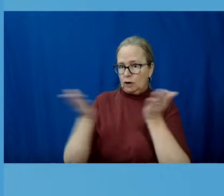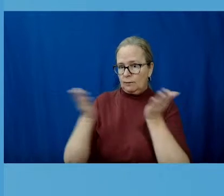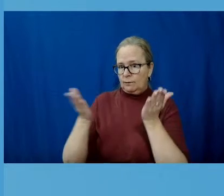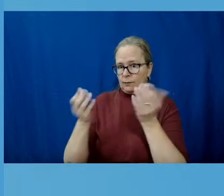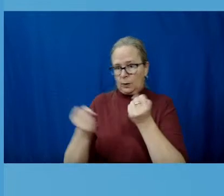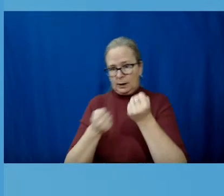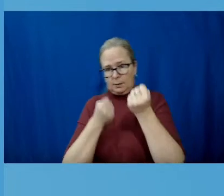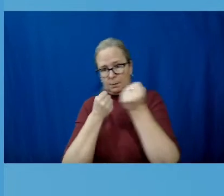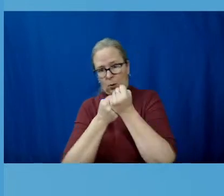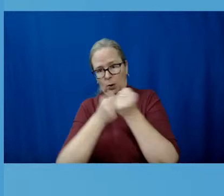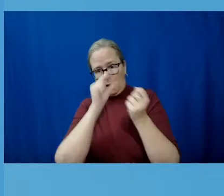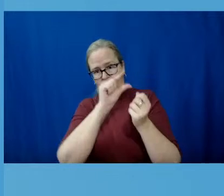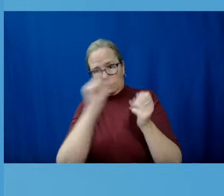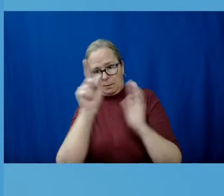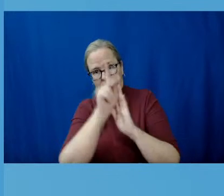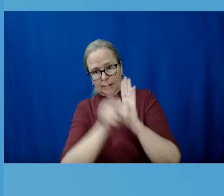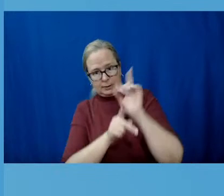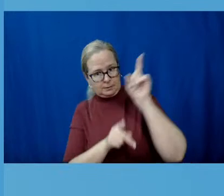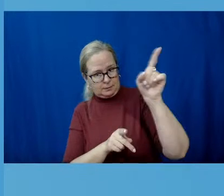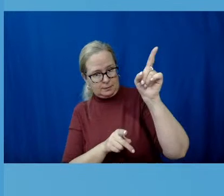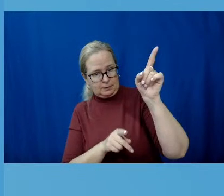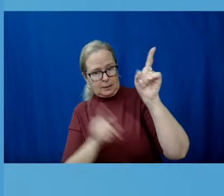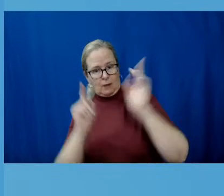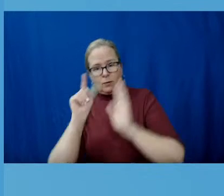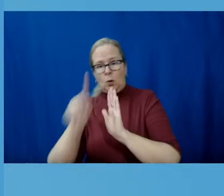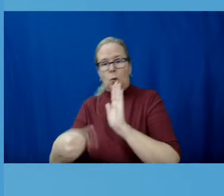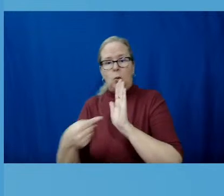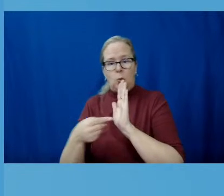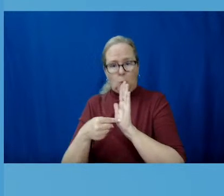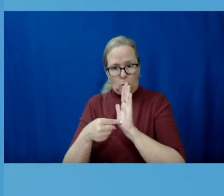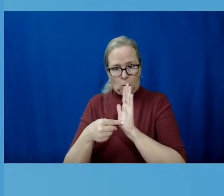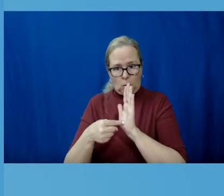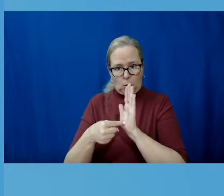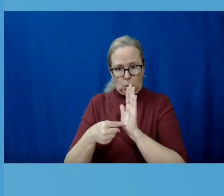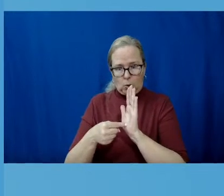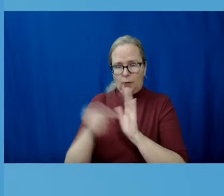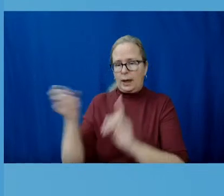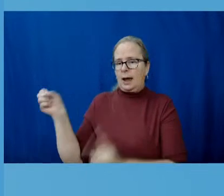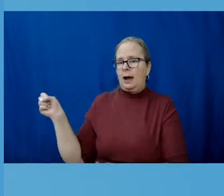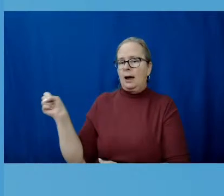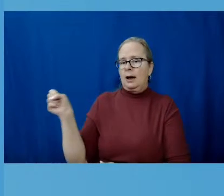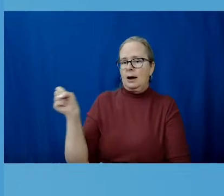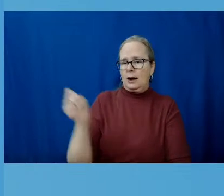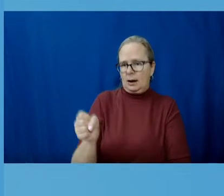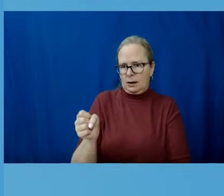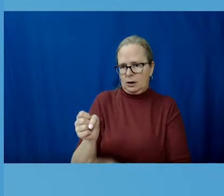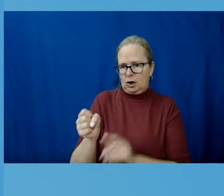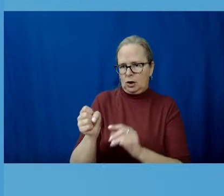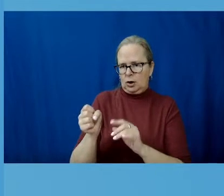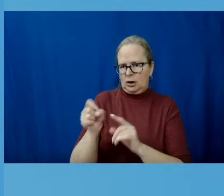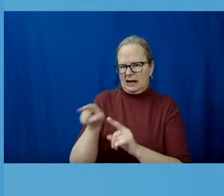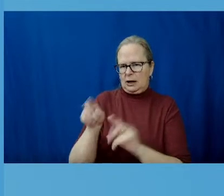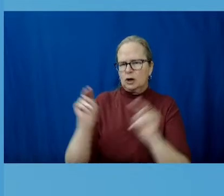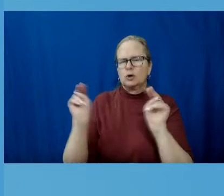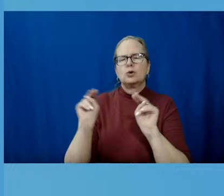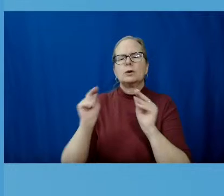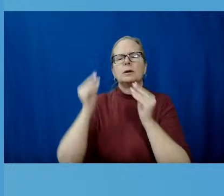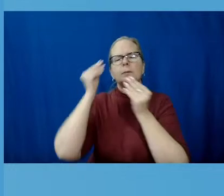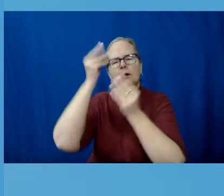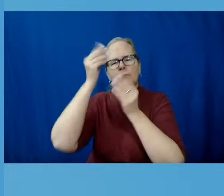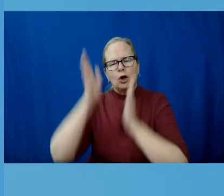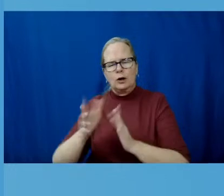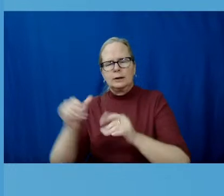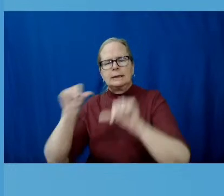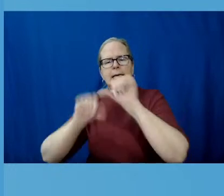that scientific advice so that they can access that? And that came out in the Ontario Long-Term